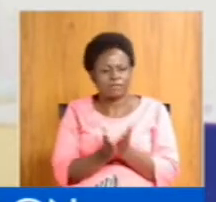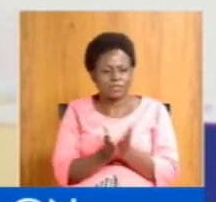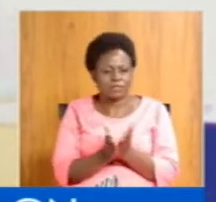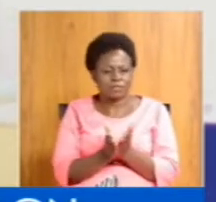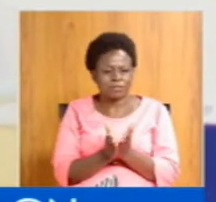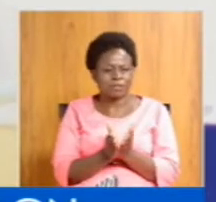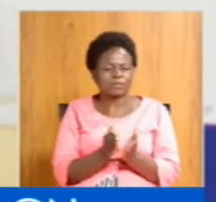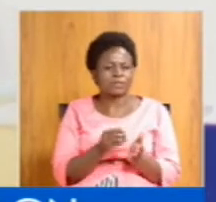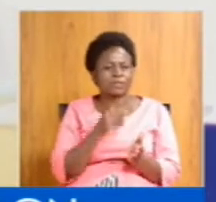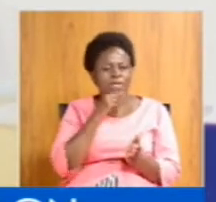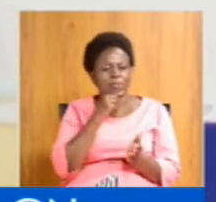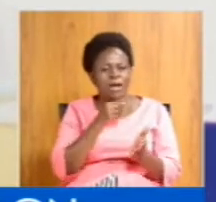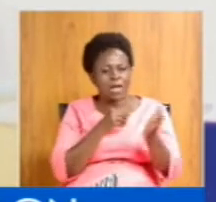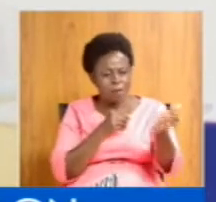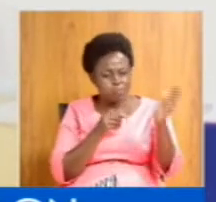There's a gentleman in front here.